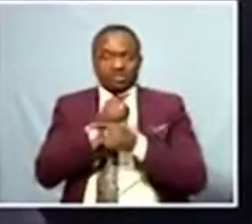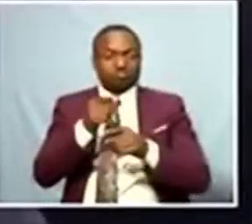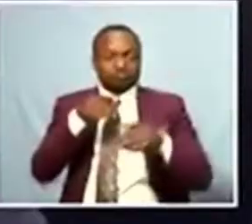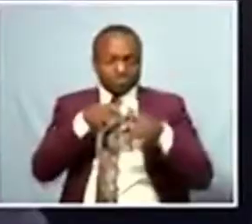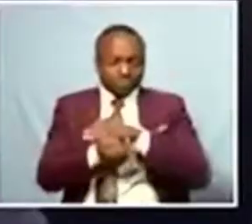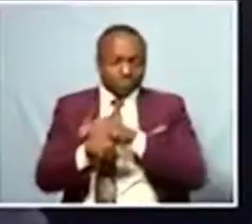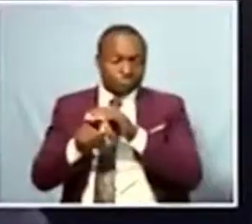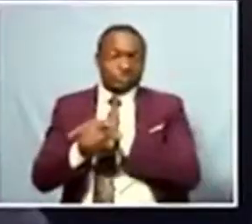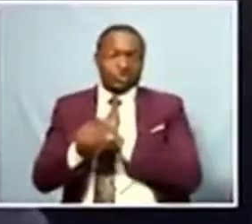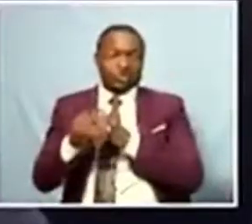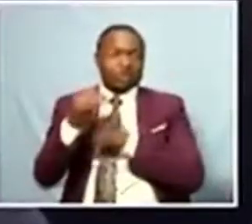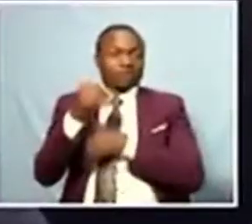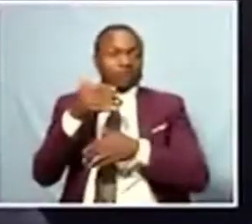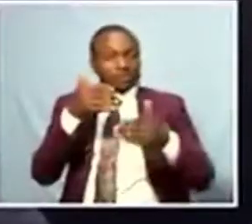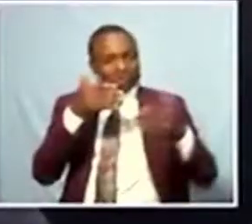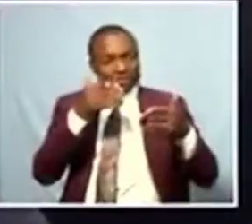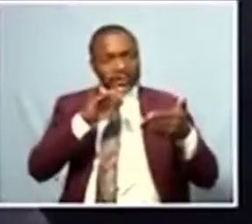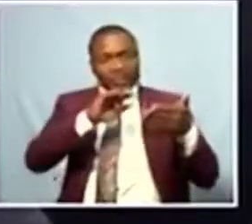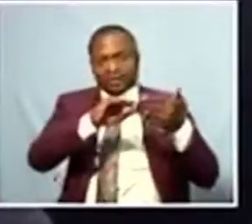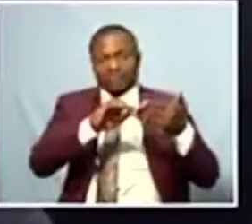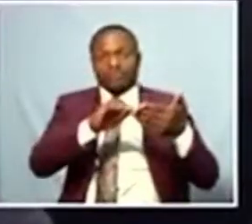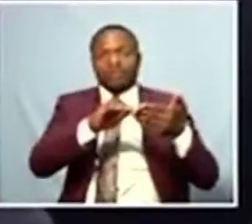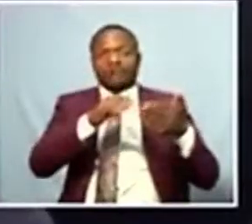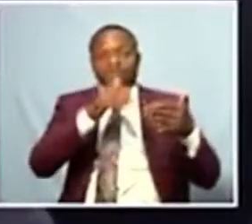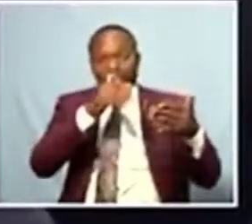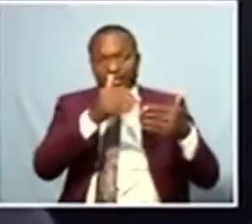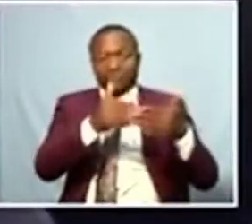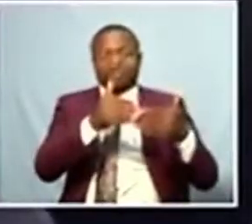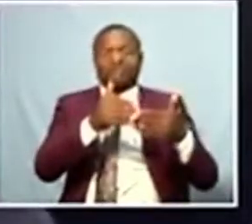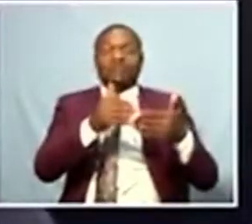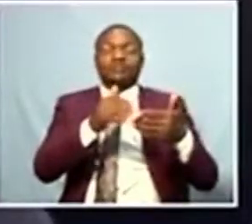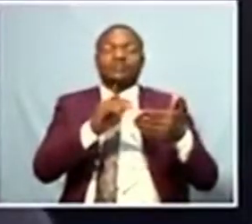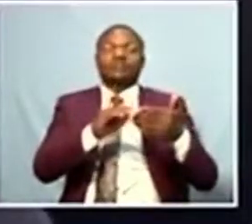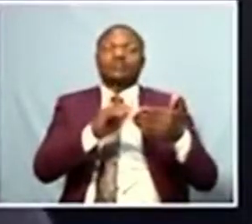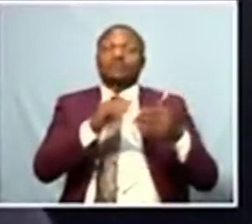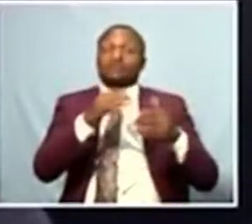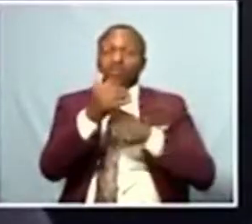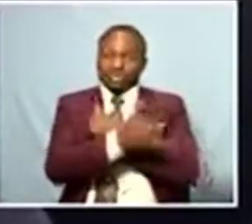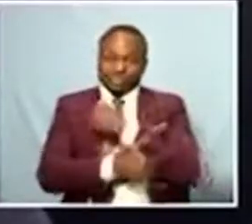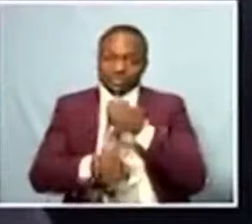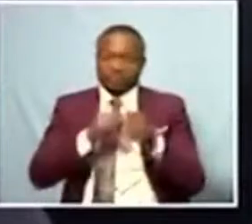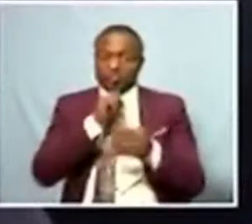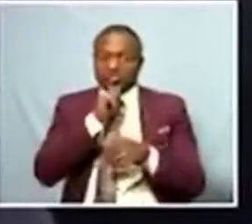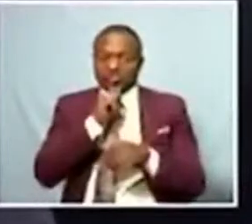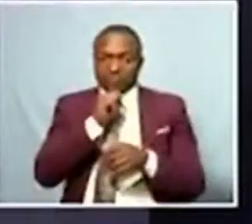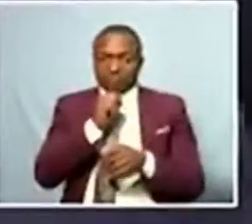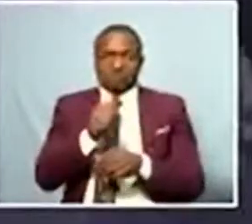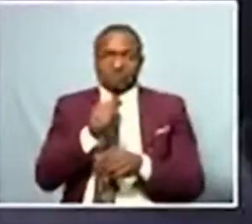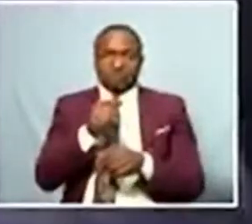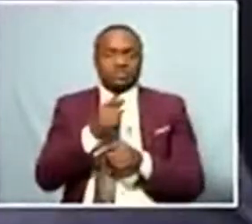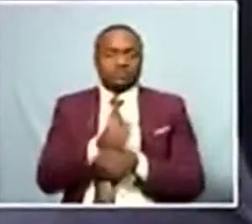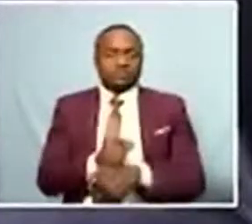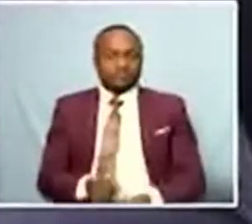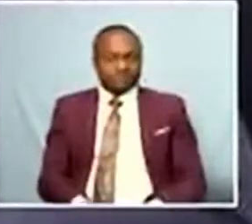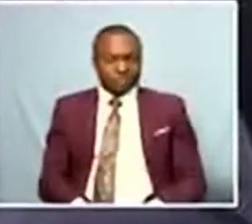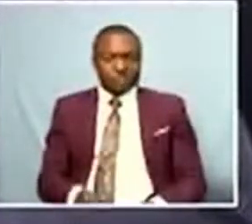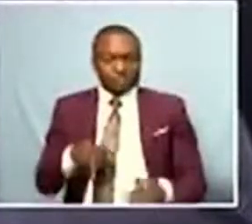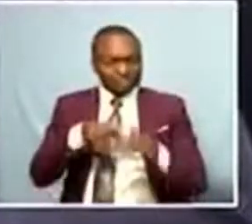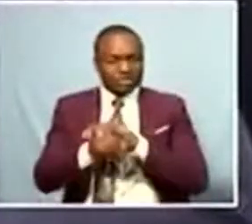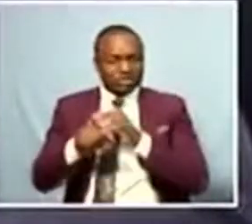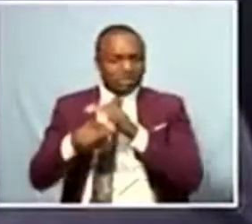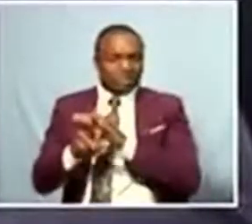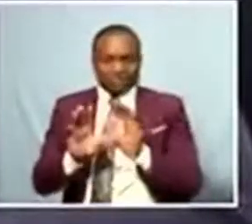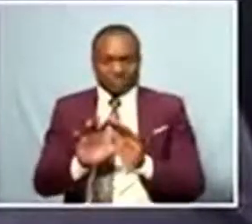countries, they don't just cross and being employed as farm workers. But just to mention that the law, the way it